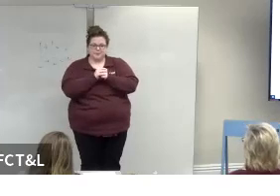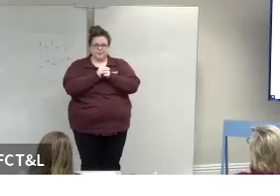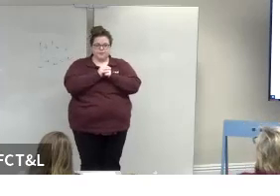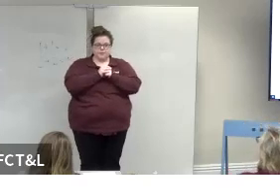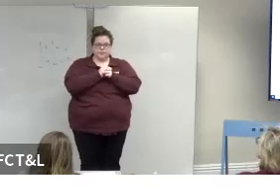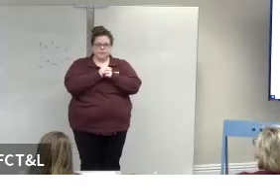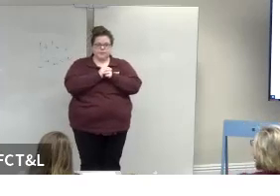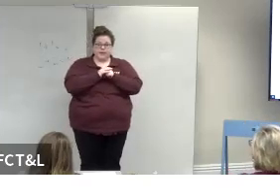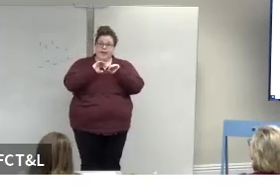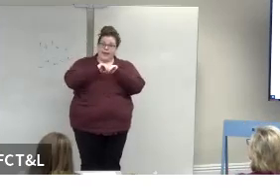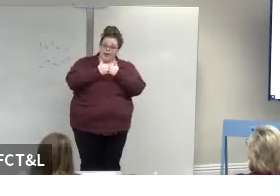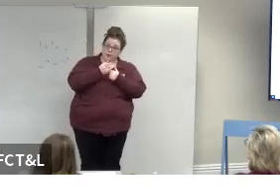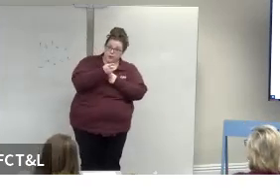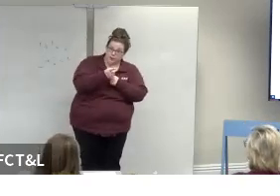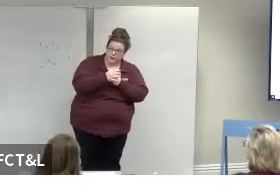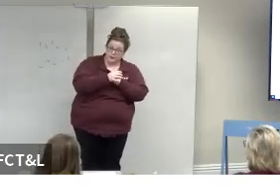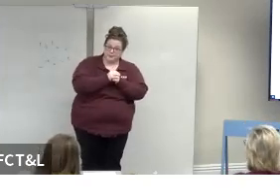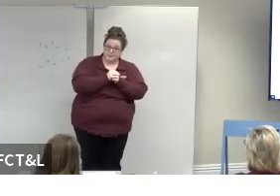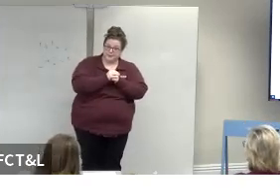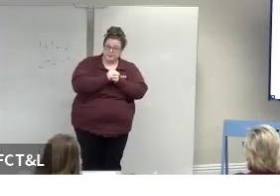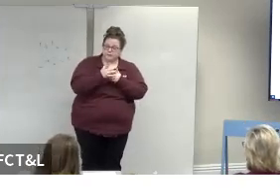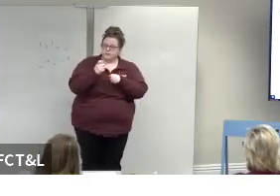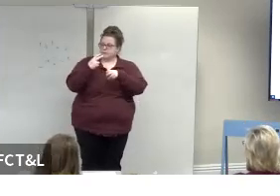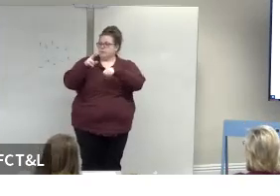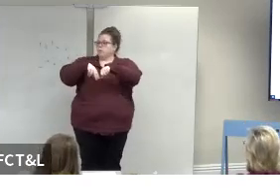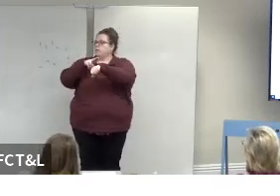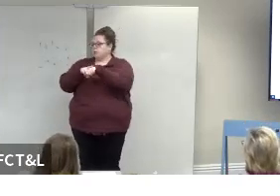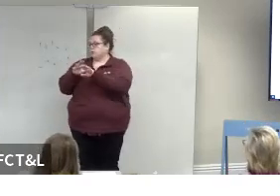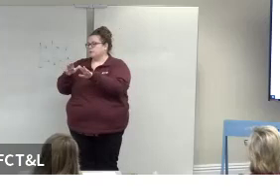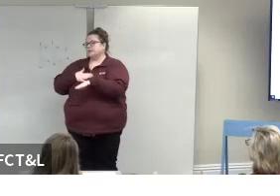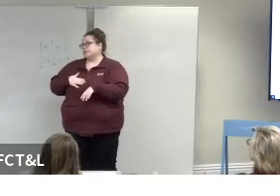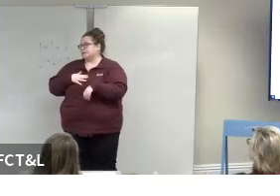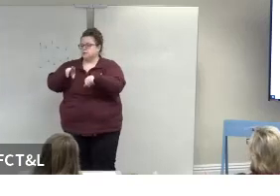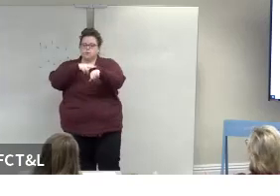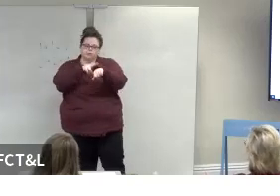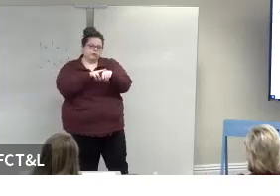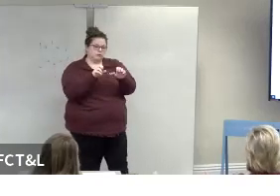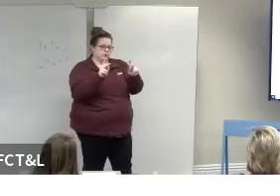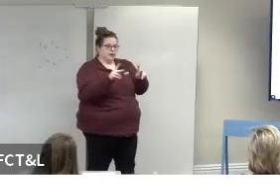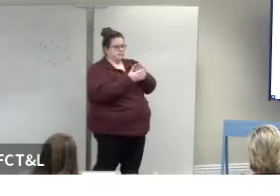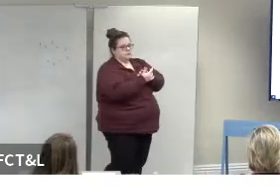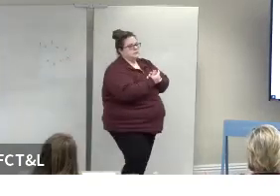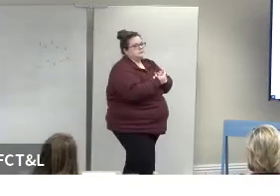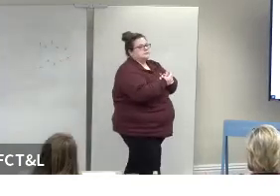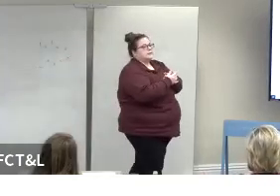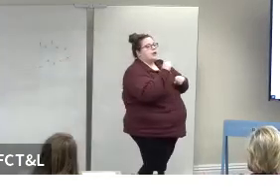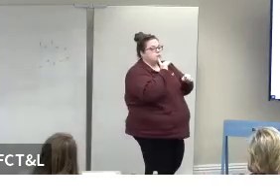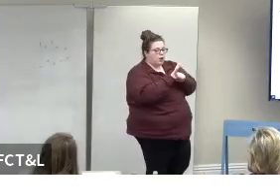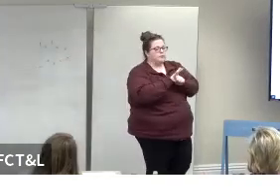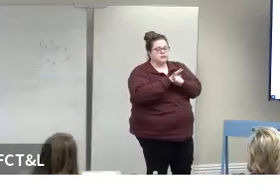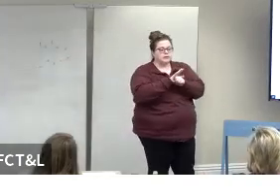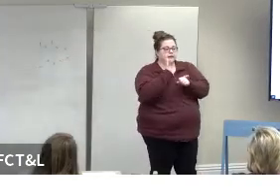is fine. Now you don't want to slow it down so slow that it's ridiculous. You know, you just want to be talking at a normal pace.